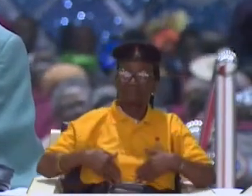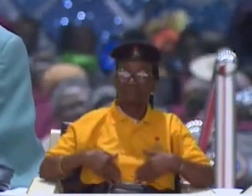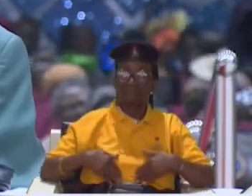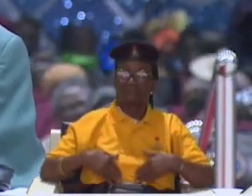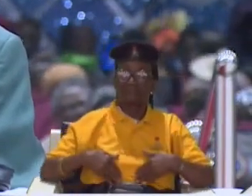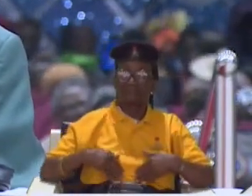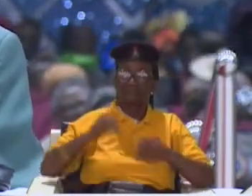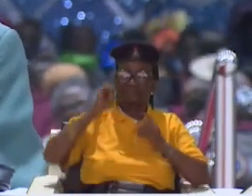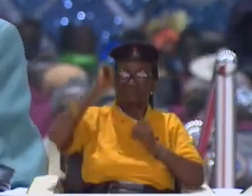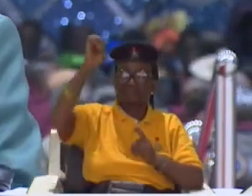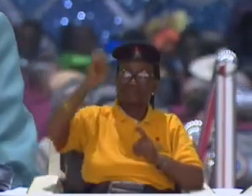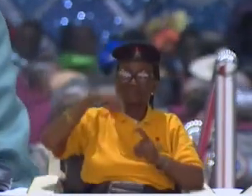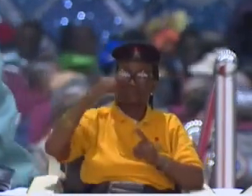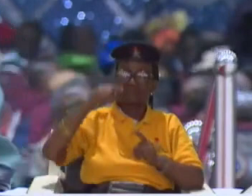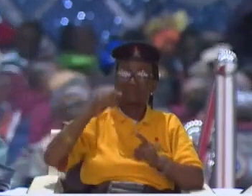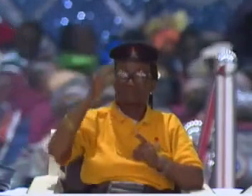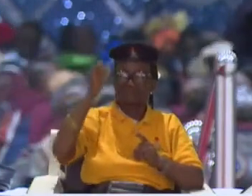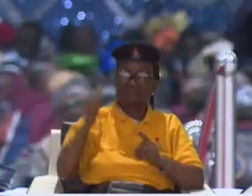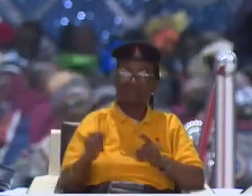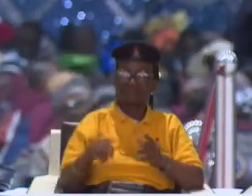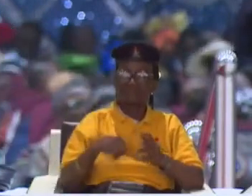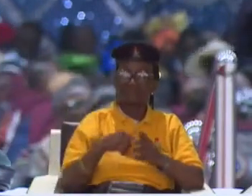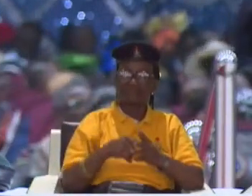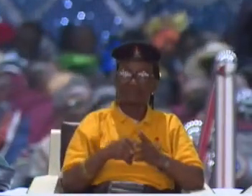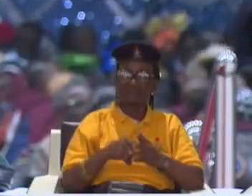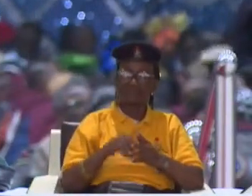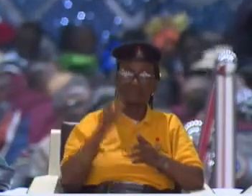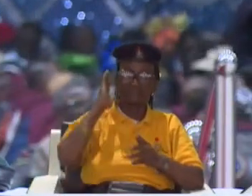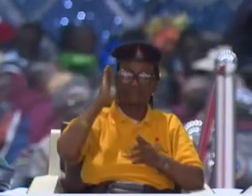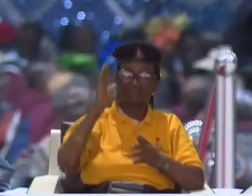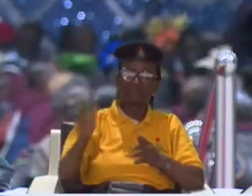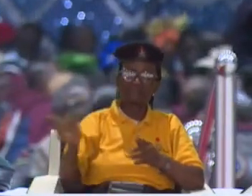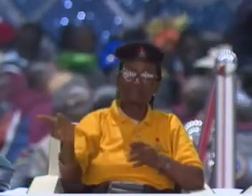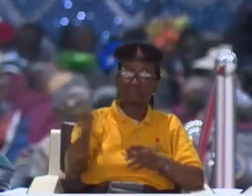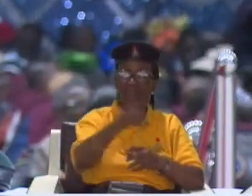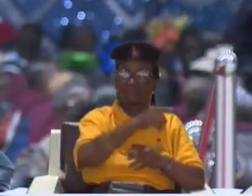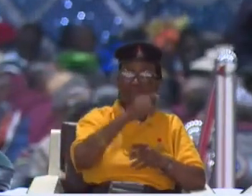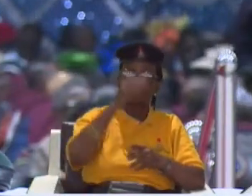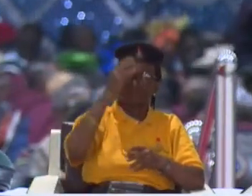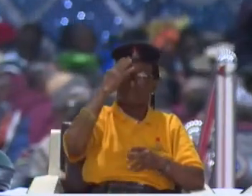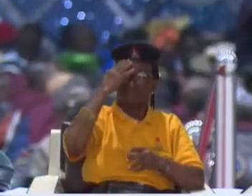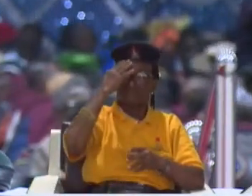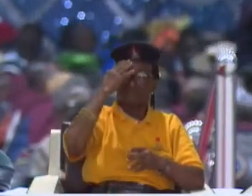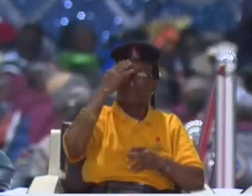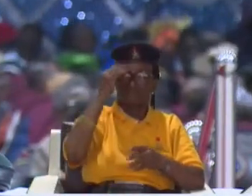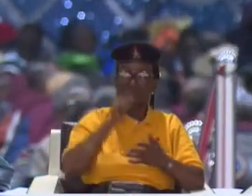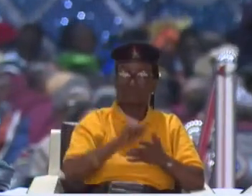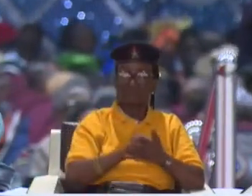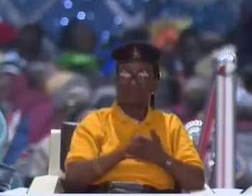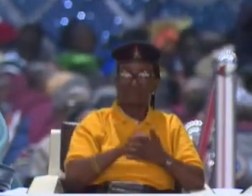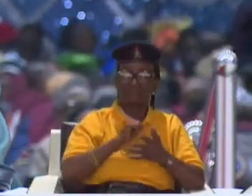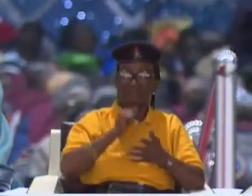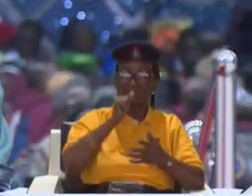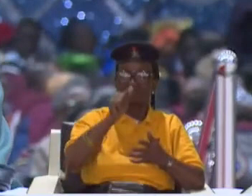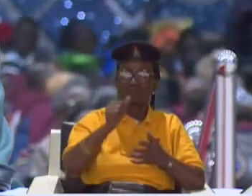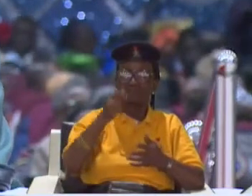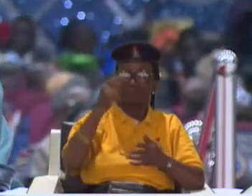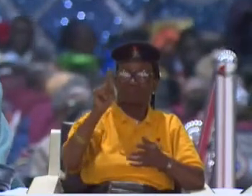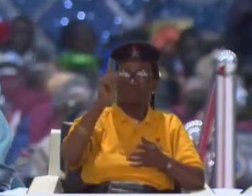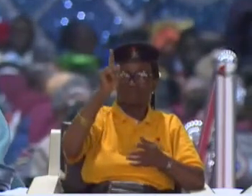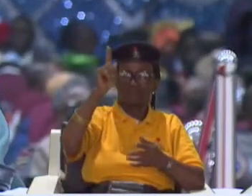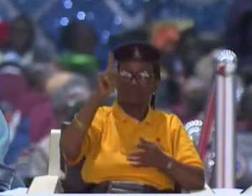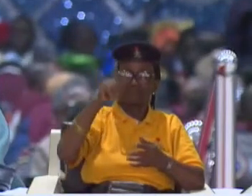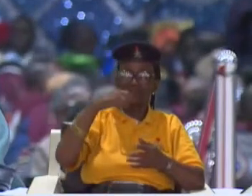He said by this shall you know, pe nipa yi ni iwo yo fi mo, that I am the one speaking through